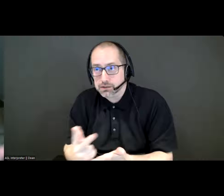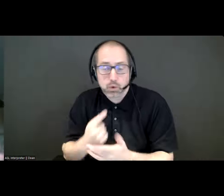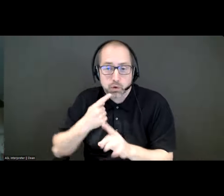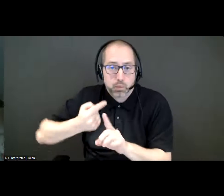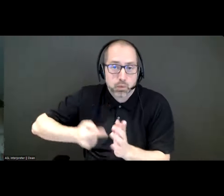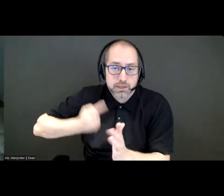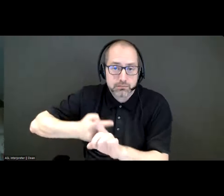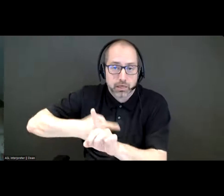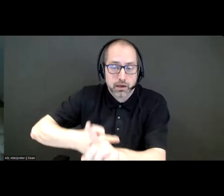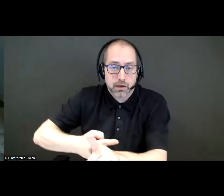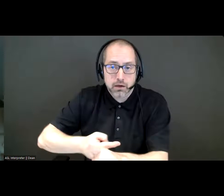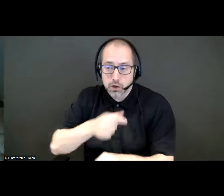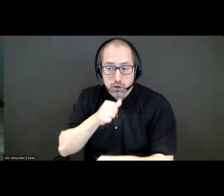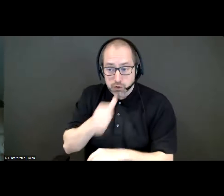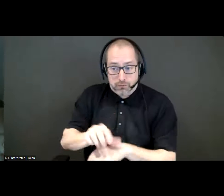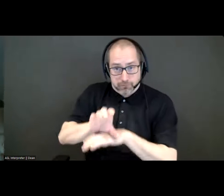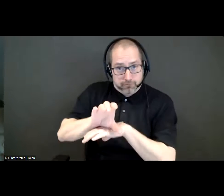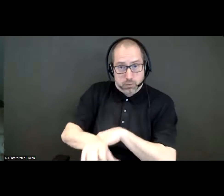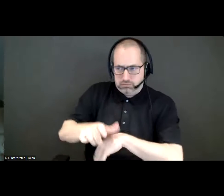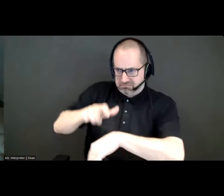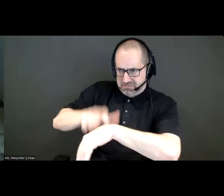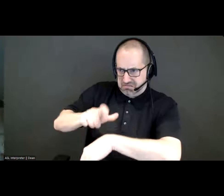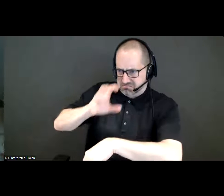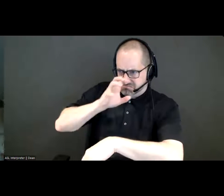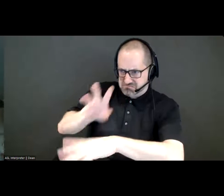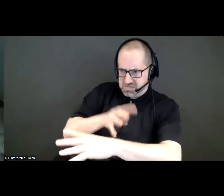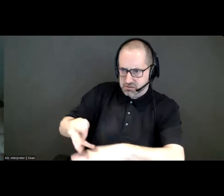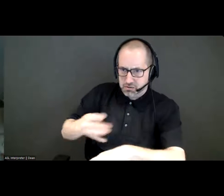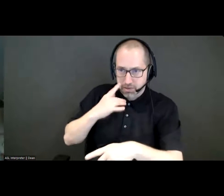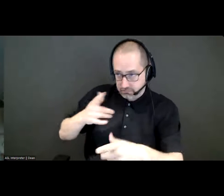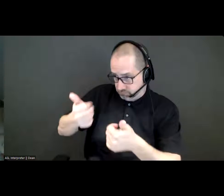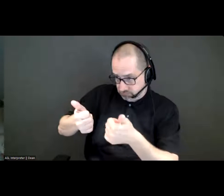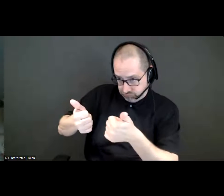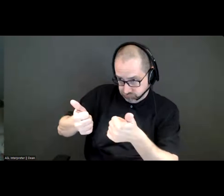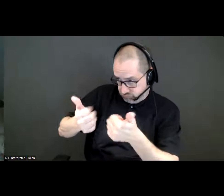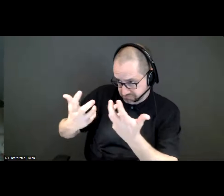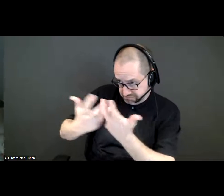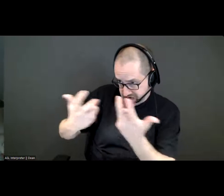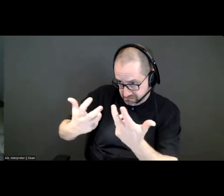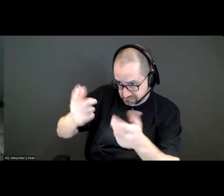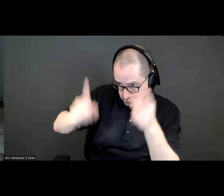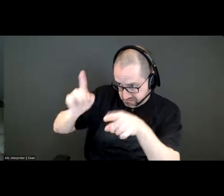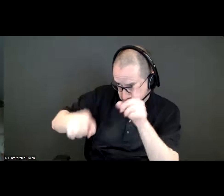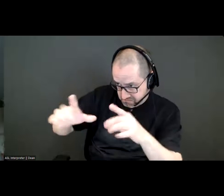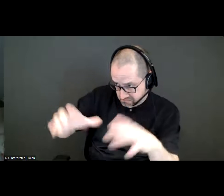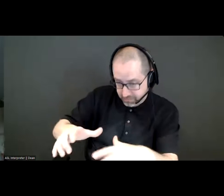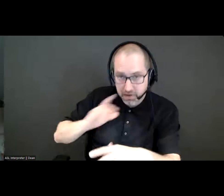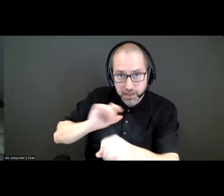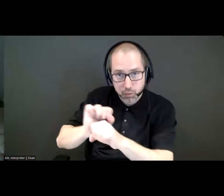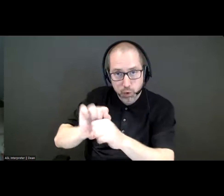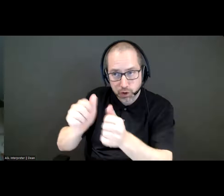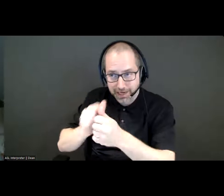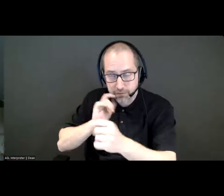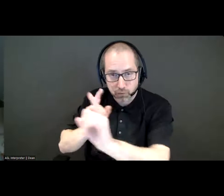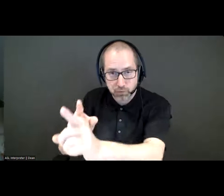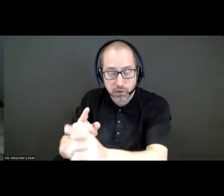people fit the group. You make the group work towards the people's purpose and objective. And we use the circle model